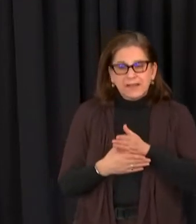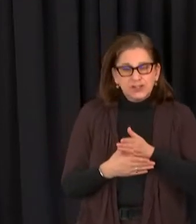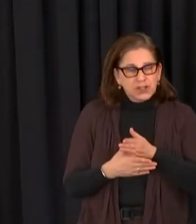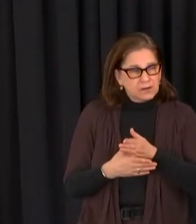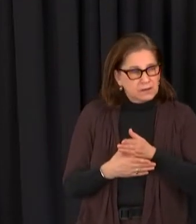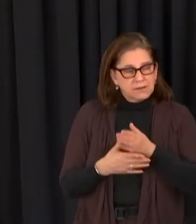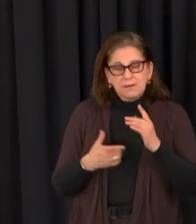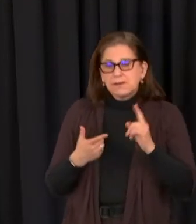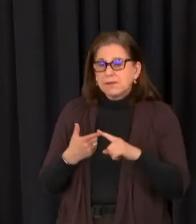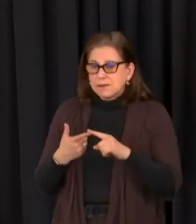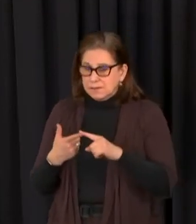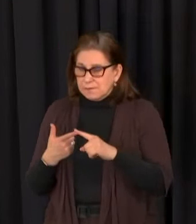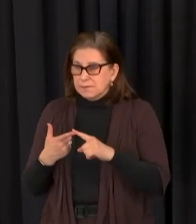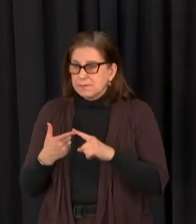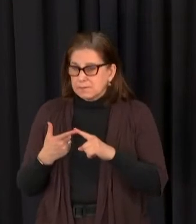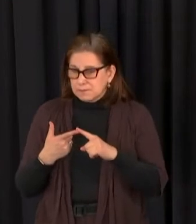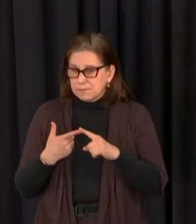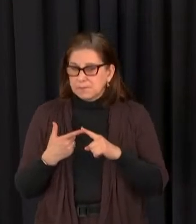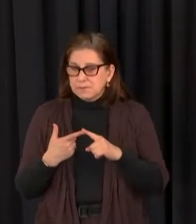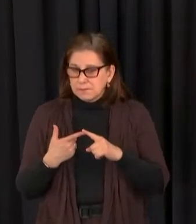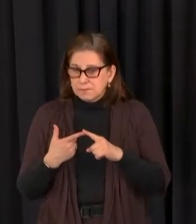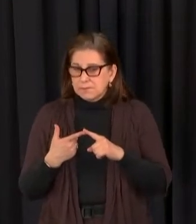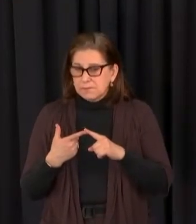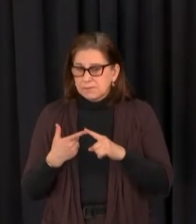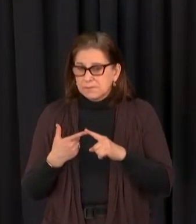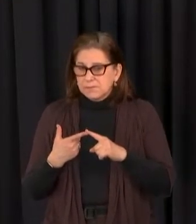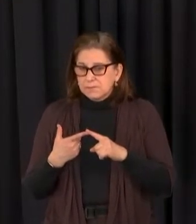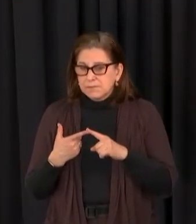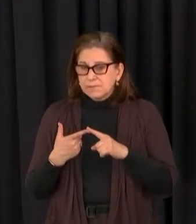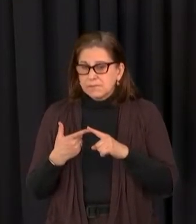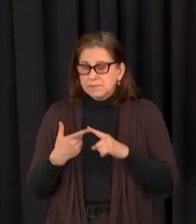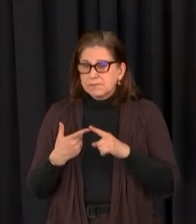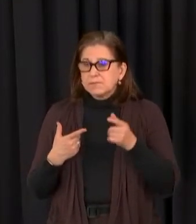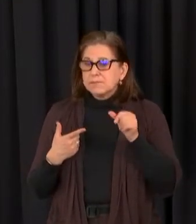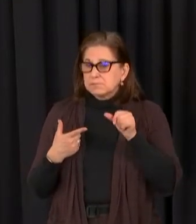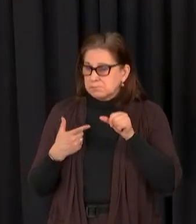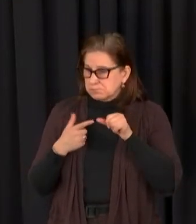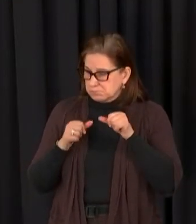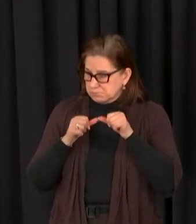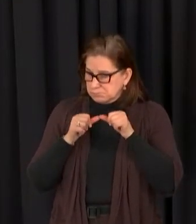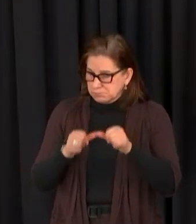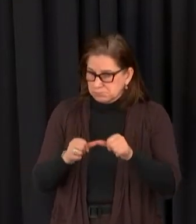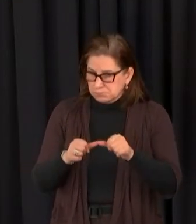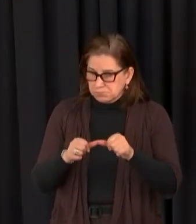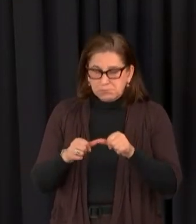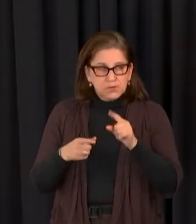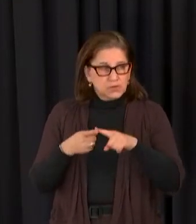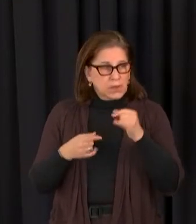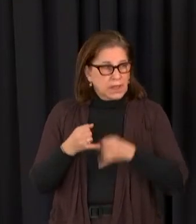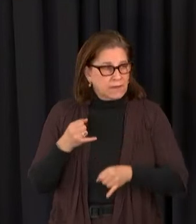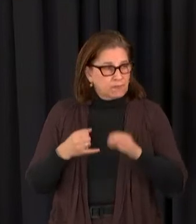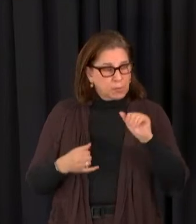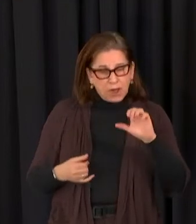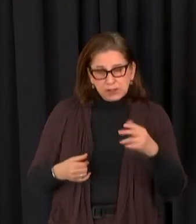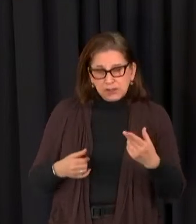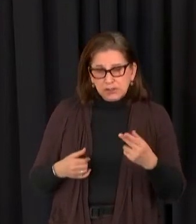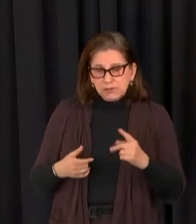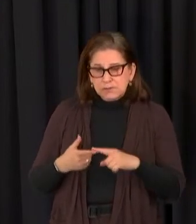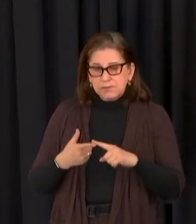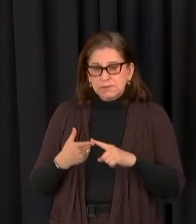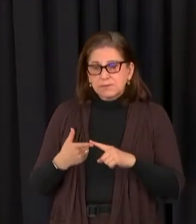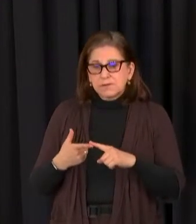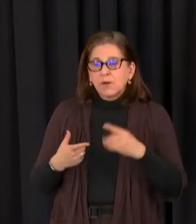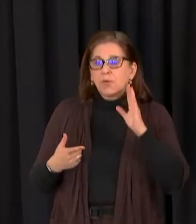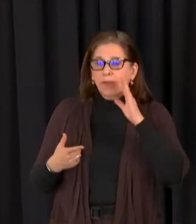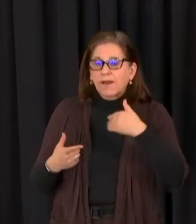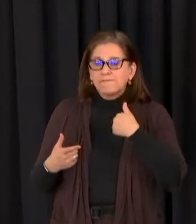the middle of March. I think the scientific information is suggesting we will have a better understanding